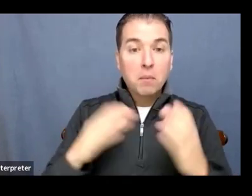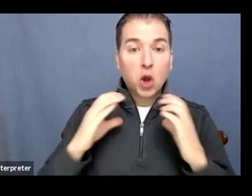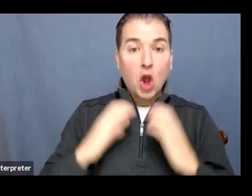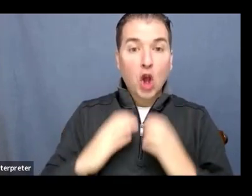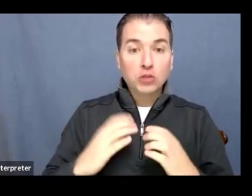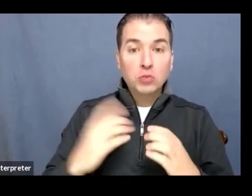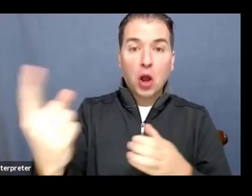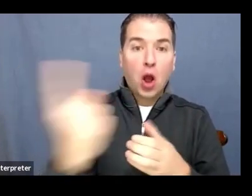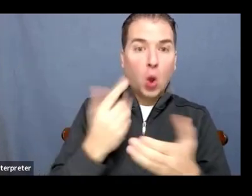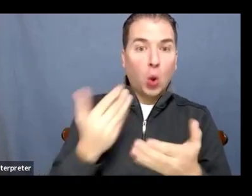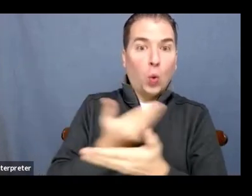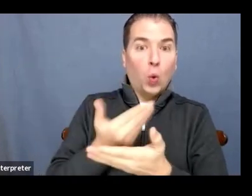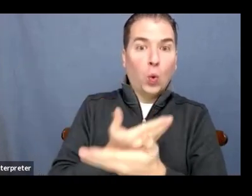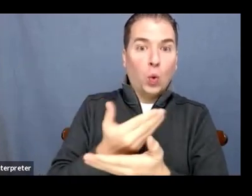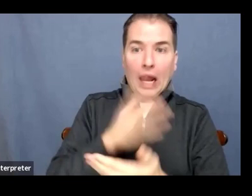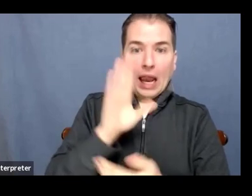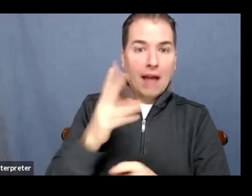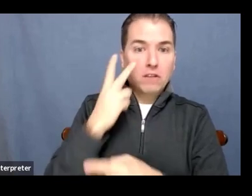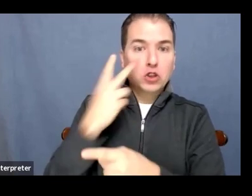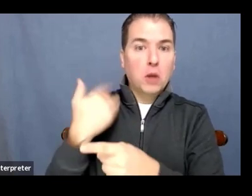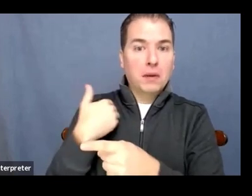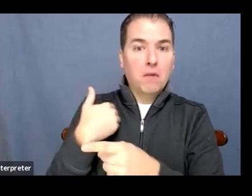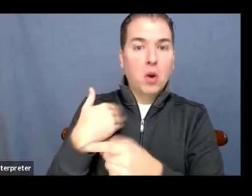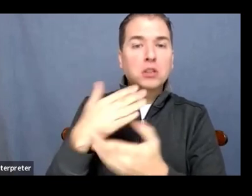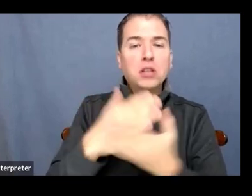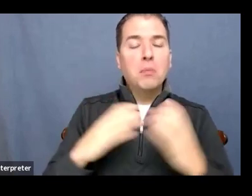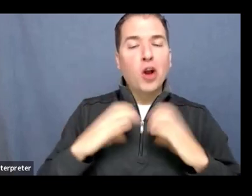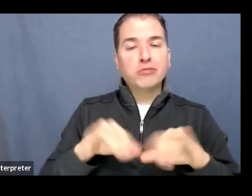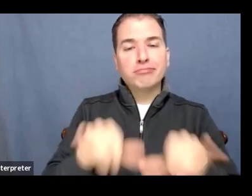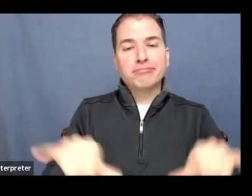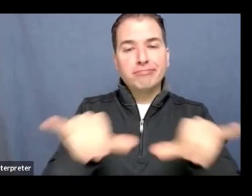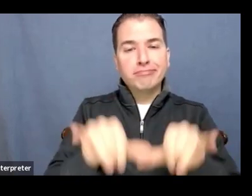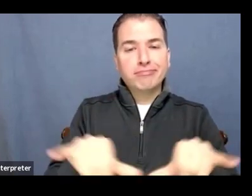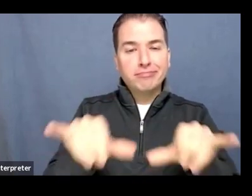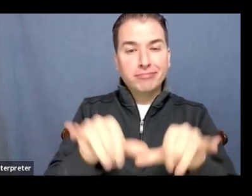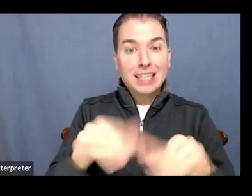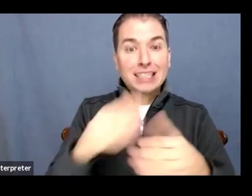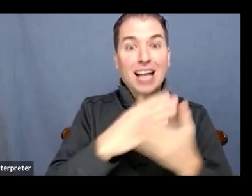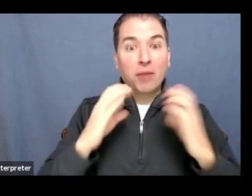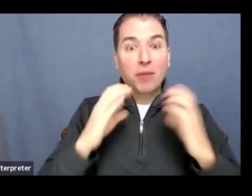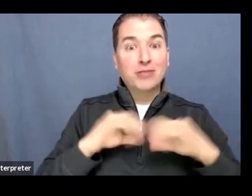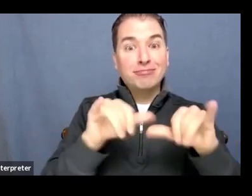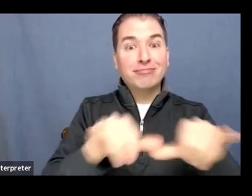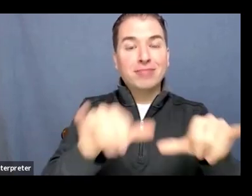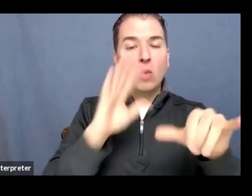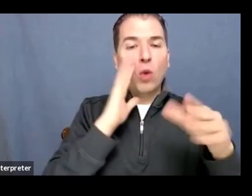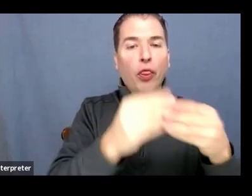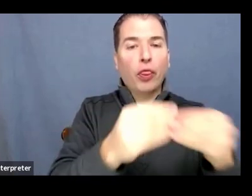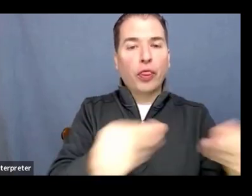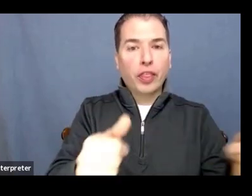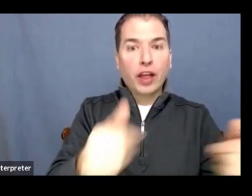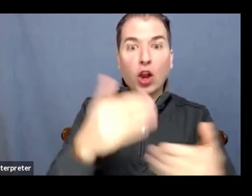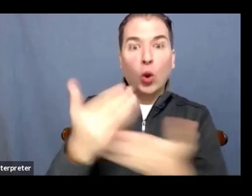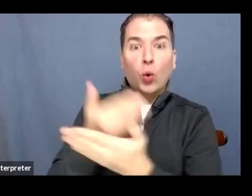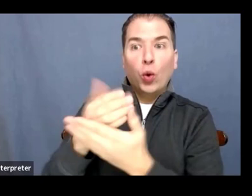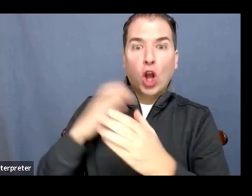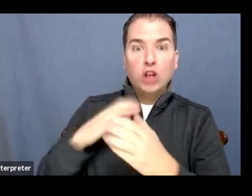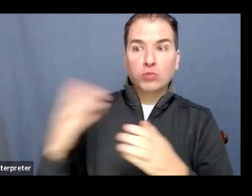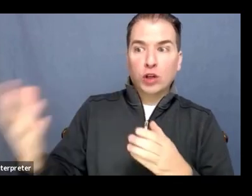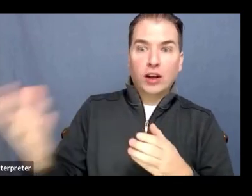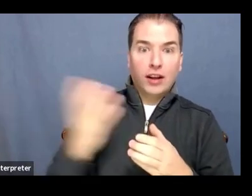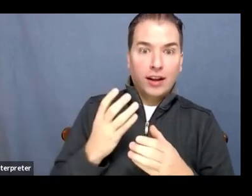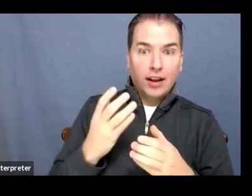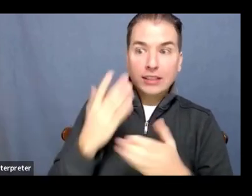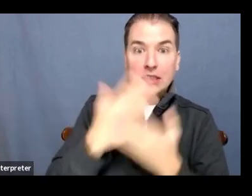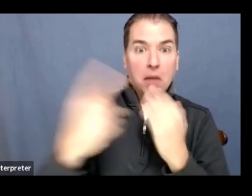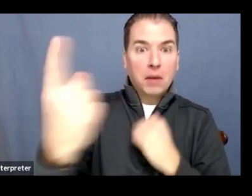lifetime period, right? Have a very defined lifetime. So the 2 questions I need to answer are, how many